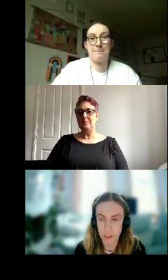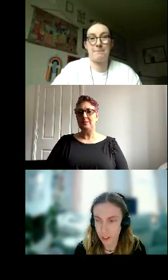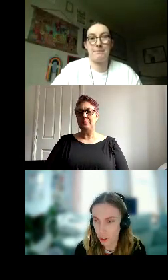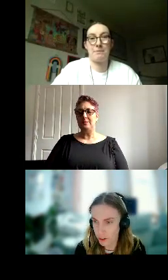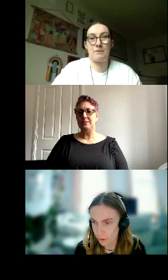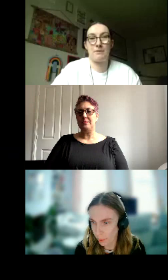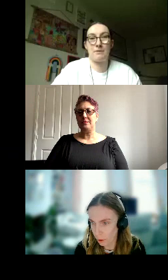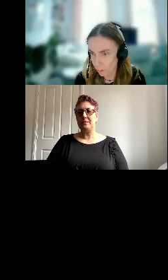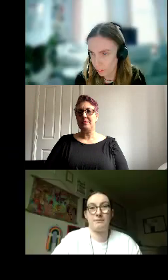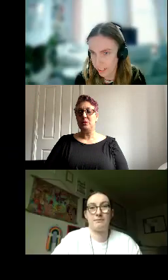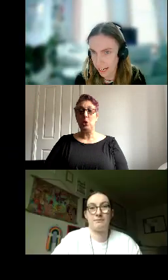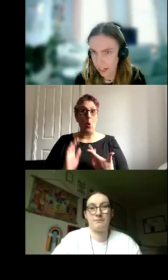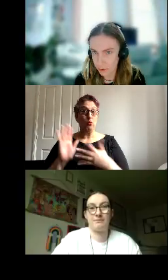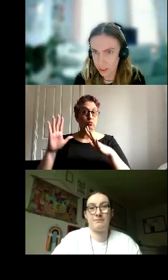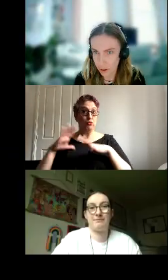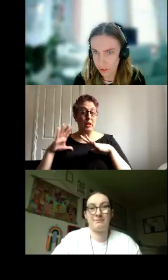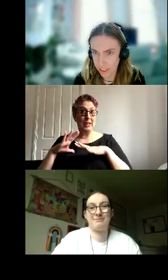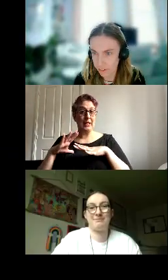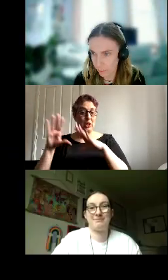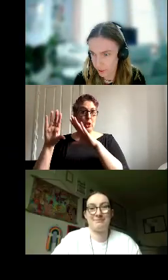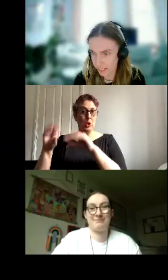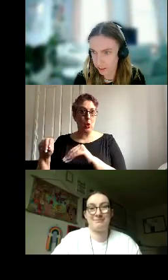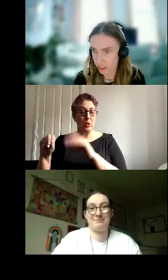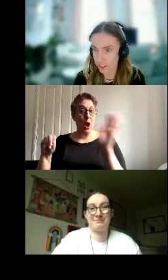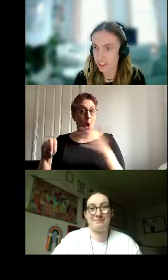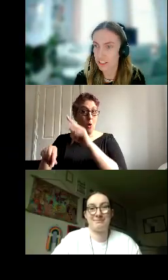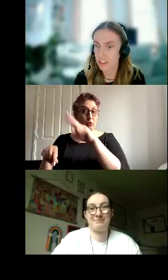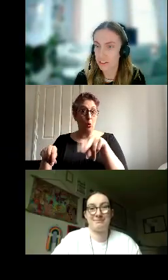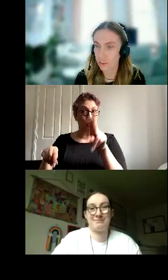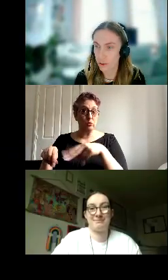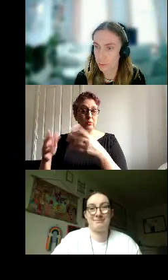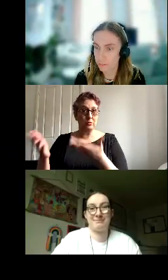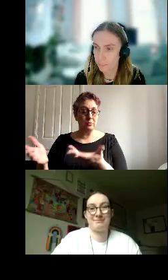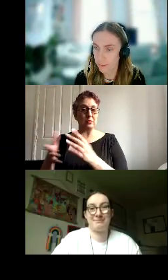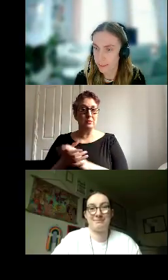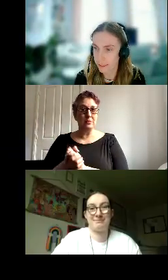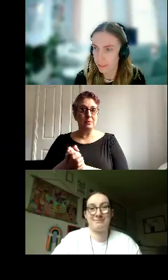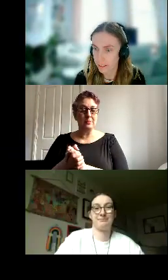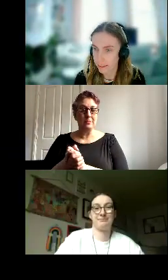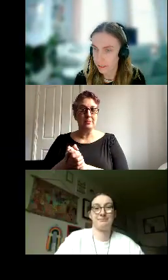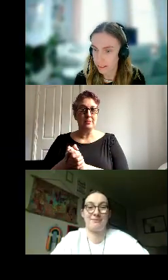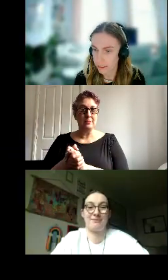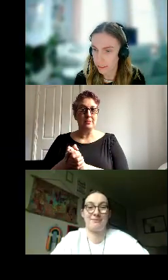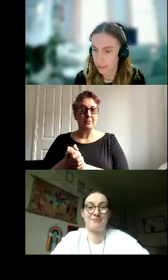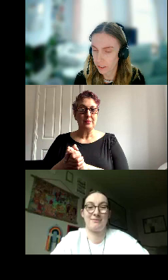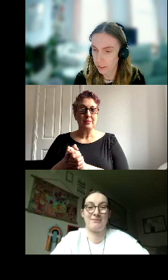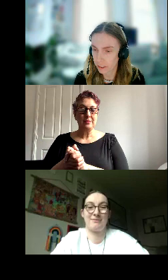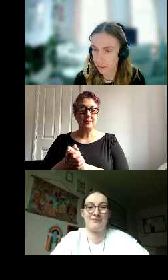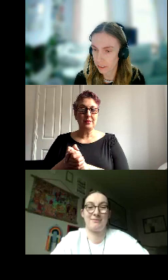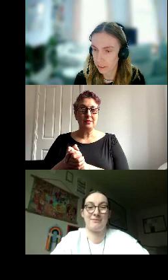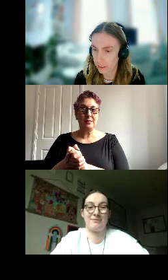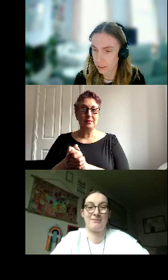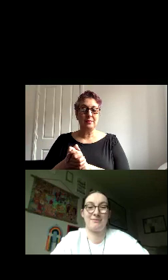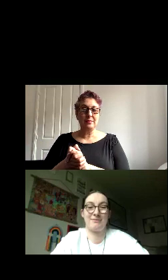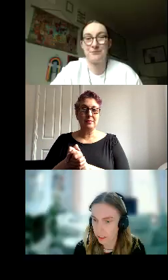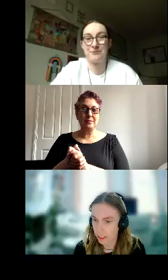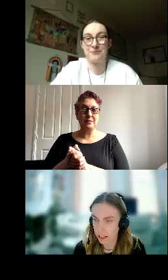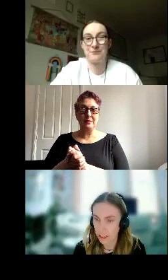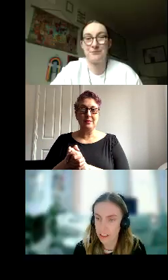Okay, I'm going to close the poll now, so hopefully everyone's had a chance to vote. Right, thanks,